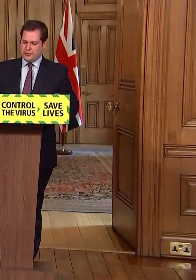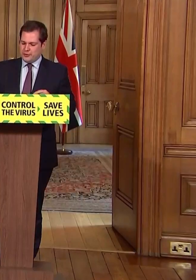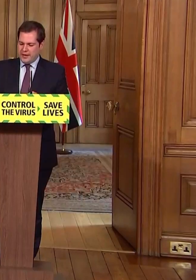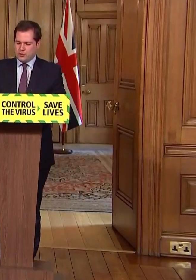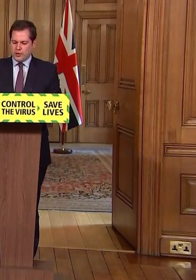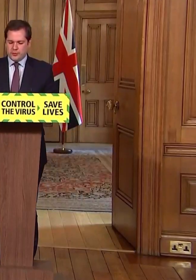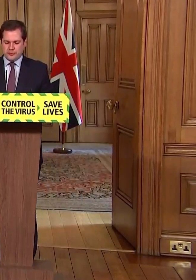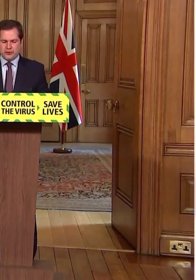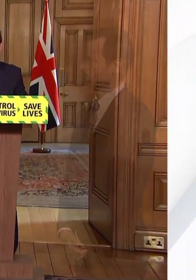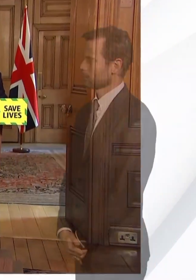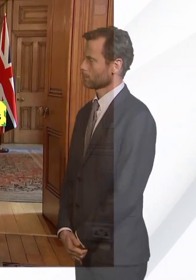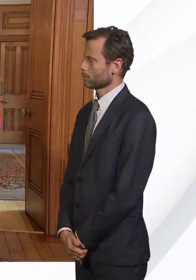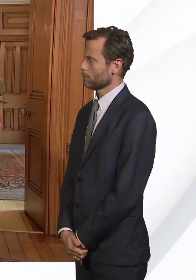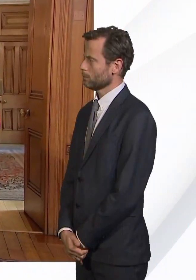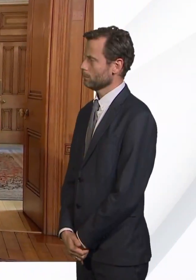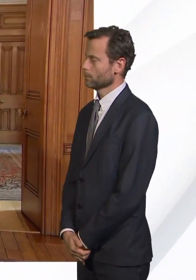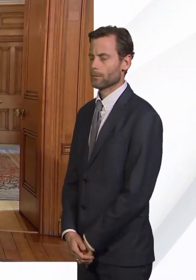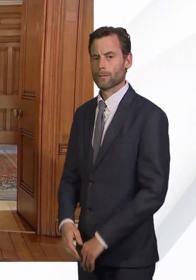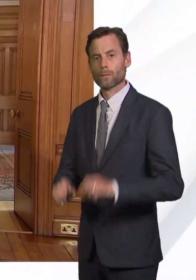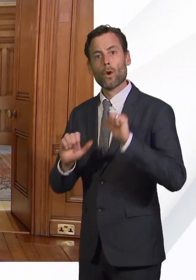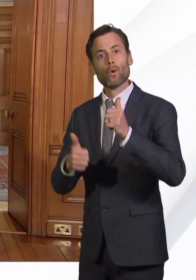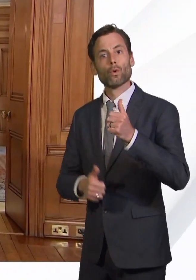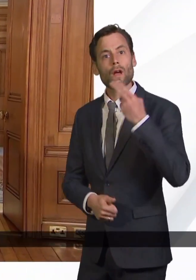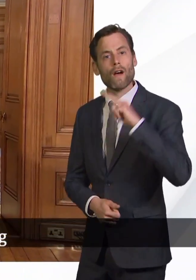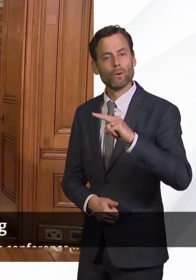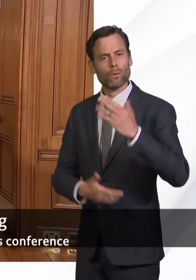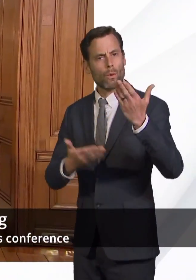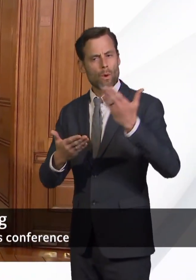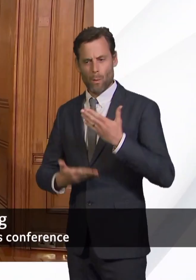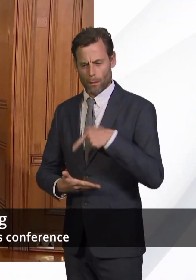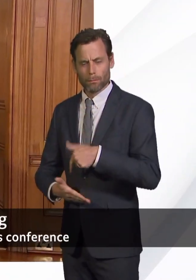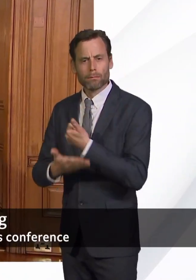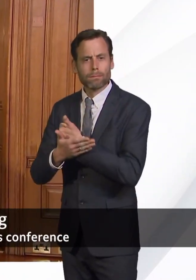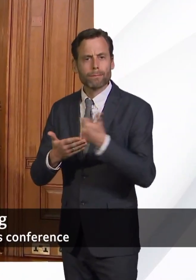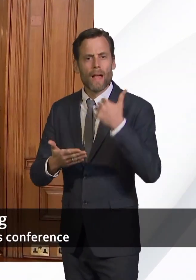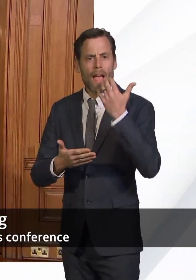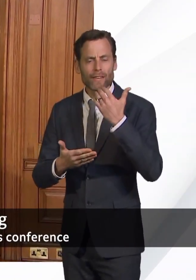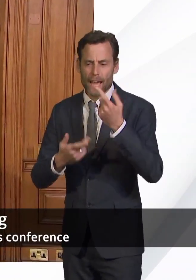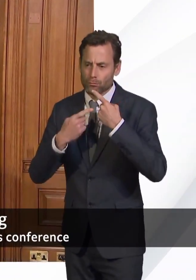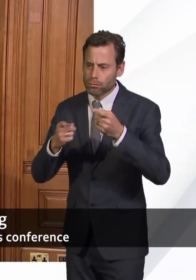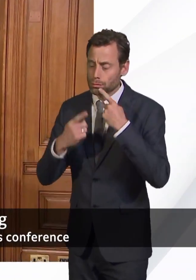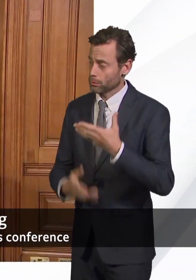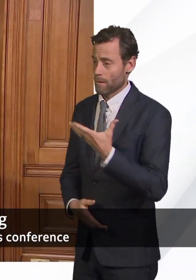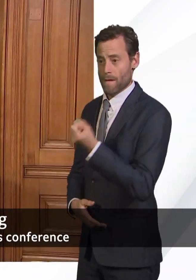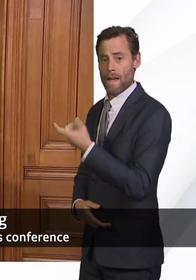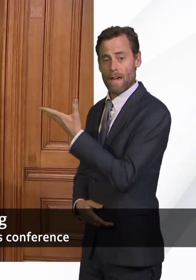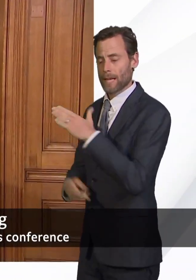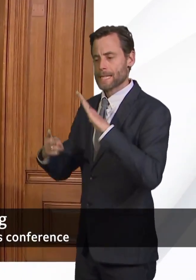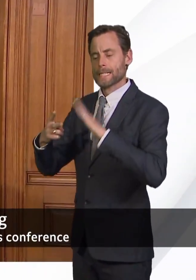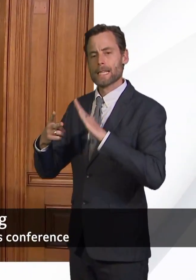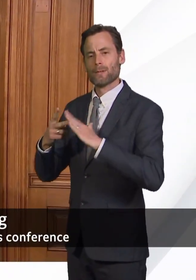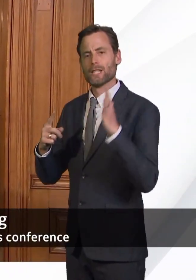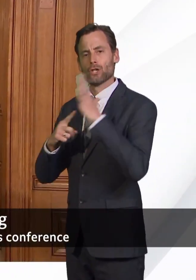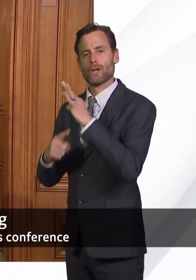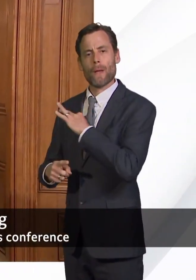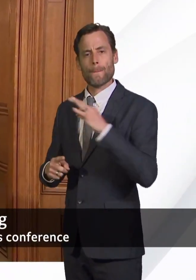Good afternoon and welcome to the Downing Street press conference. I'm joined this afternoon by Dr. Harries, the Deputy Chief Medical